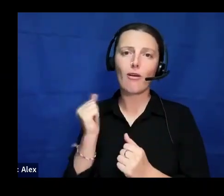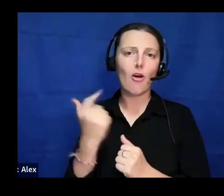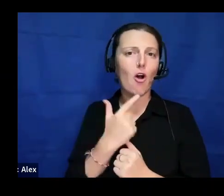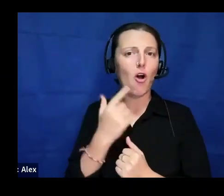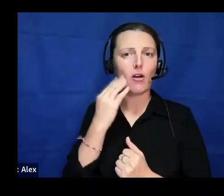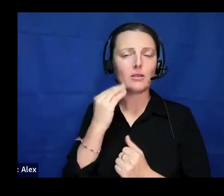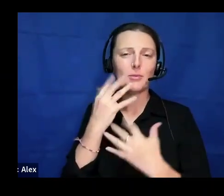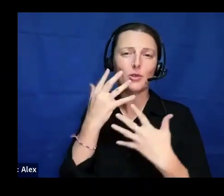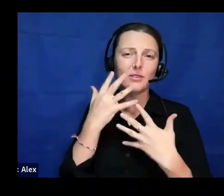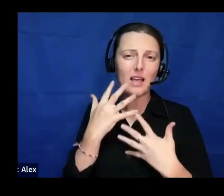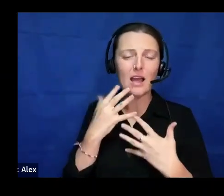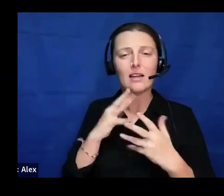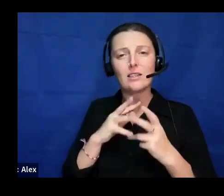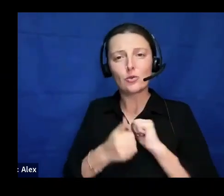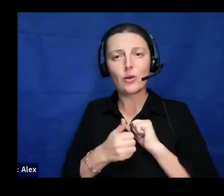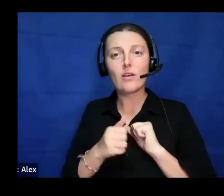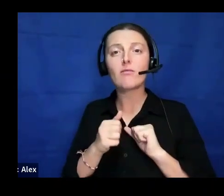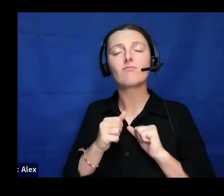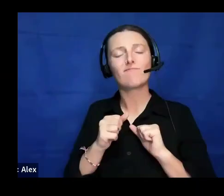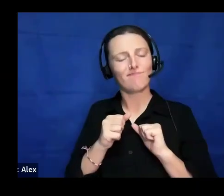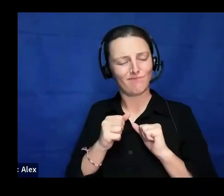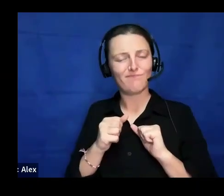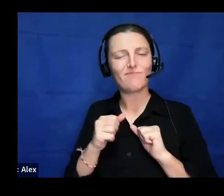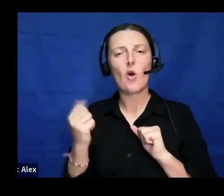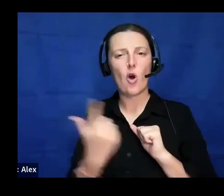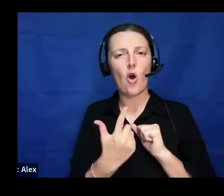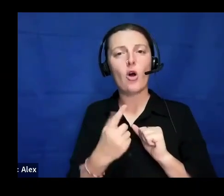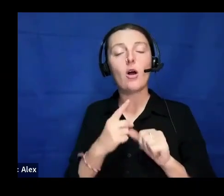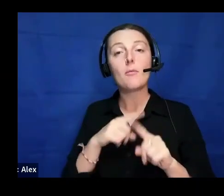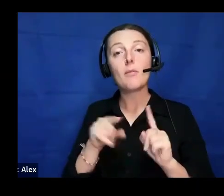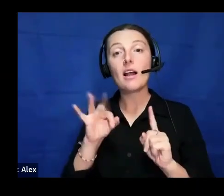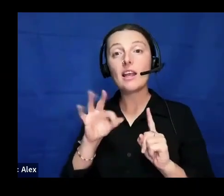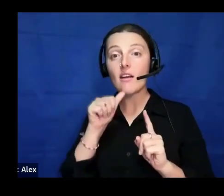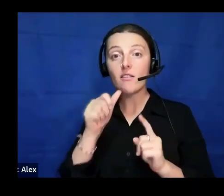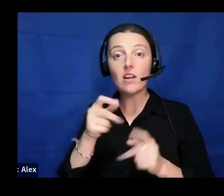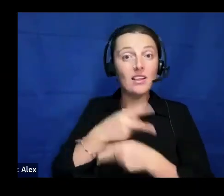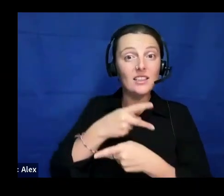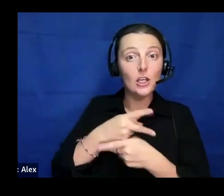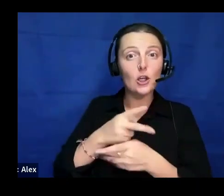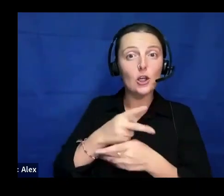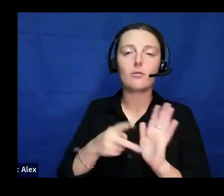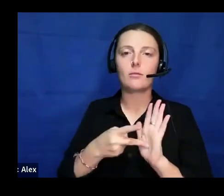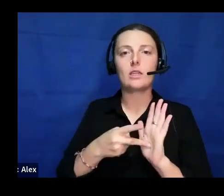untreated, it can have very significant impacts on our mental health and well-being.